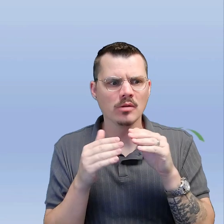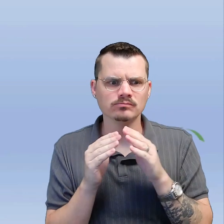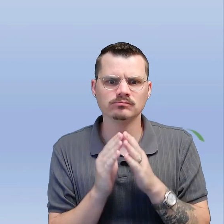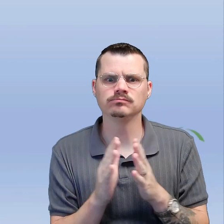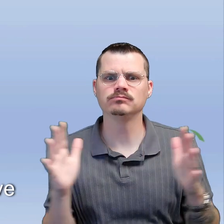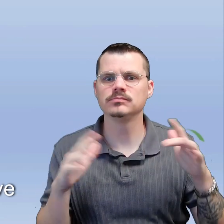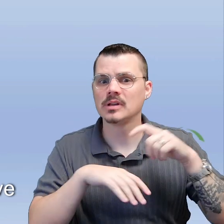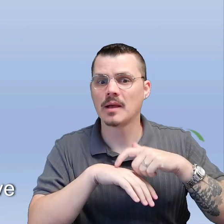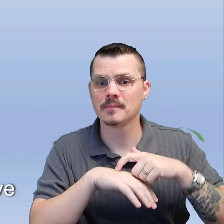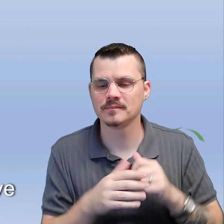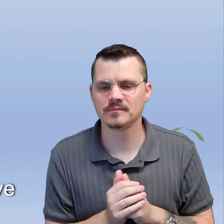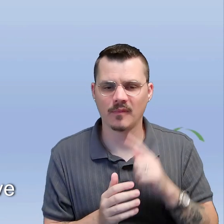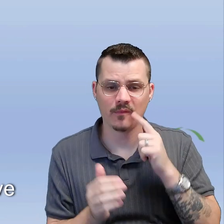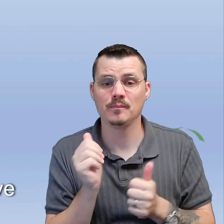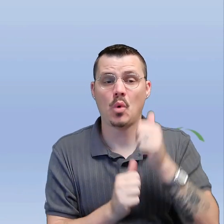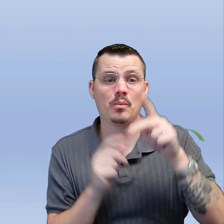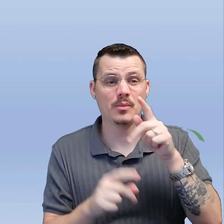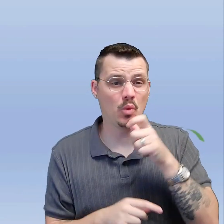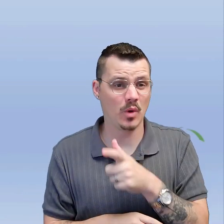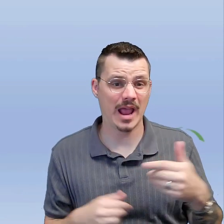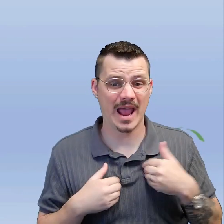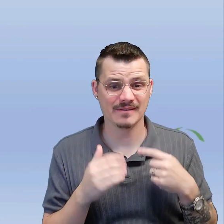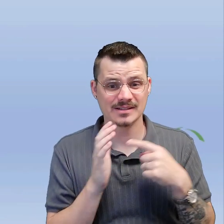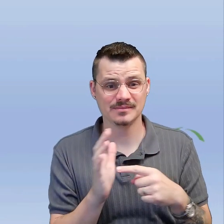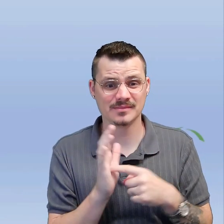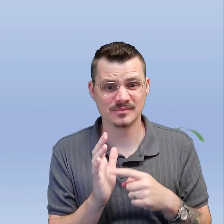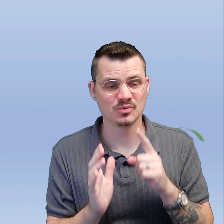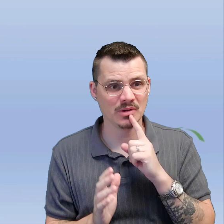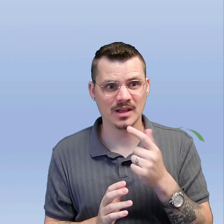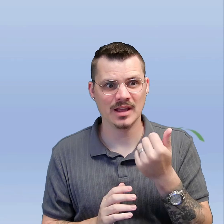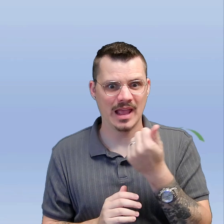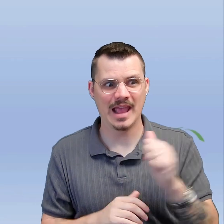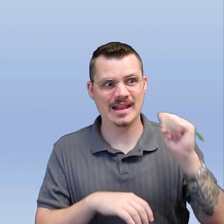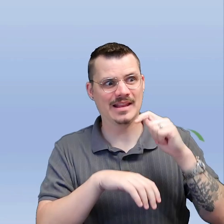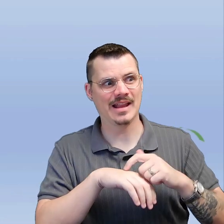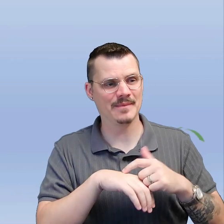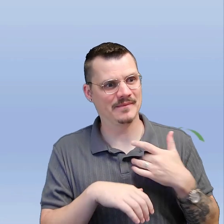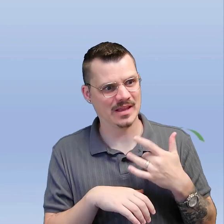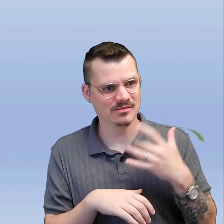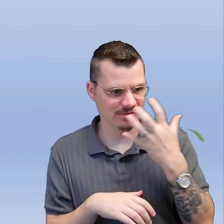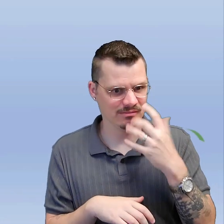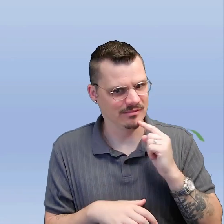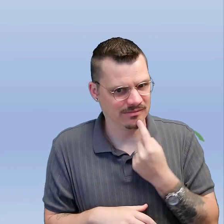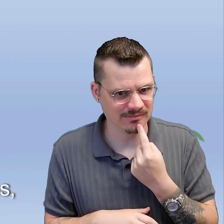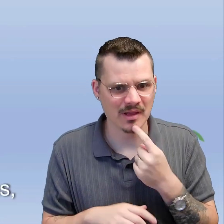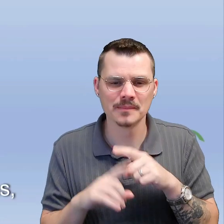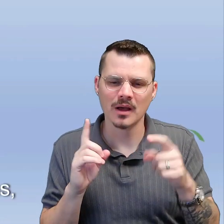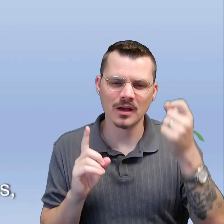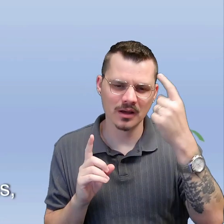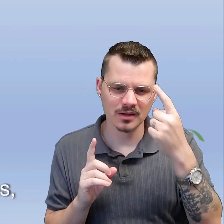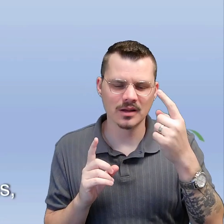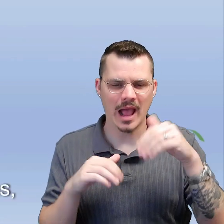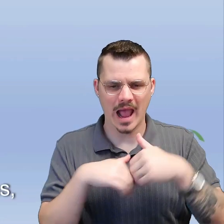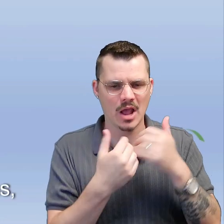of time. I think that for most people that have these symptoms, pretty much any time feels pretty significant, but however